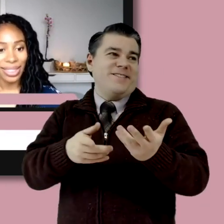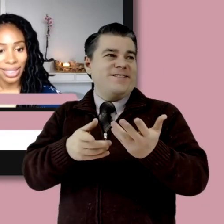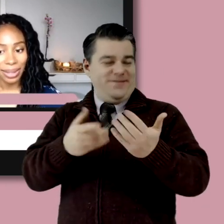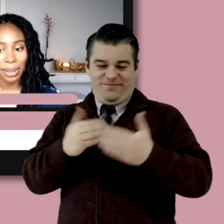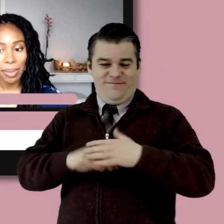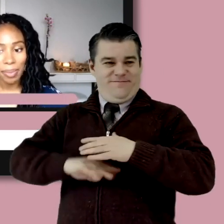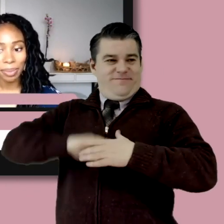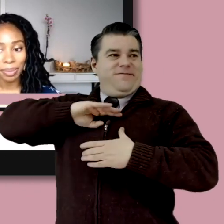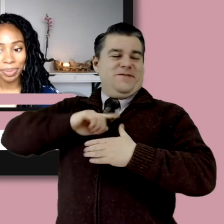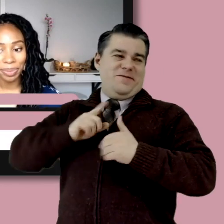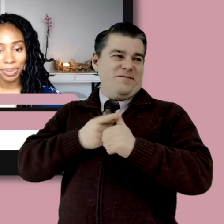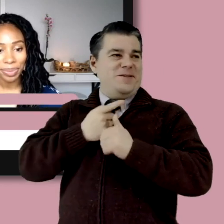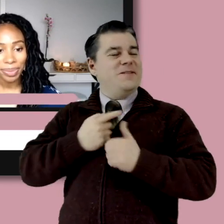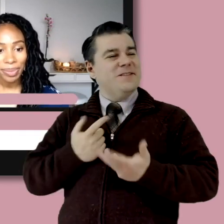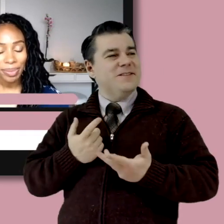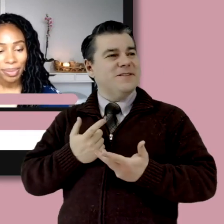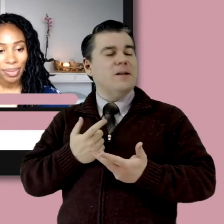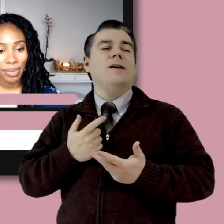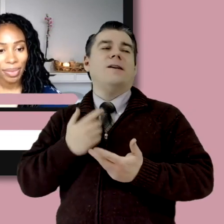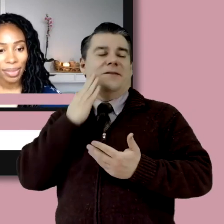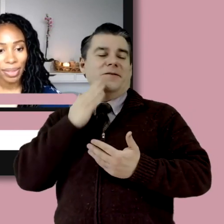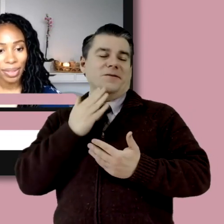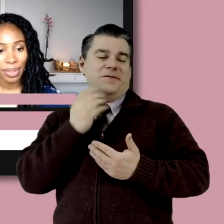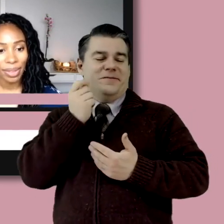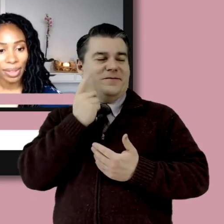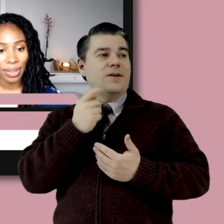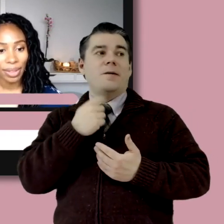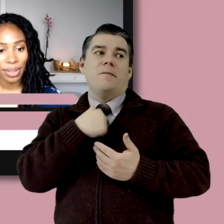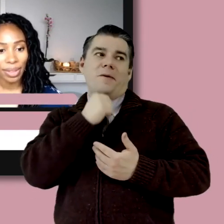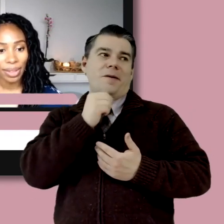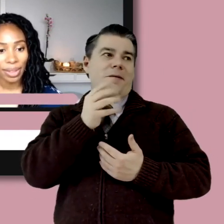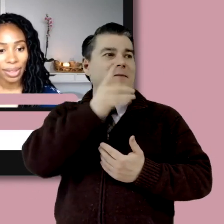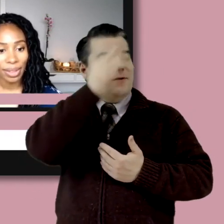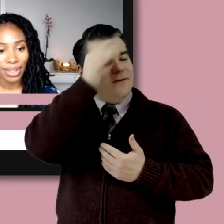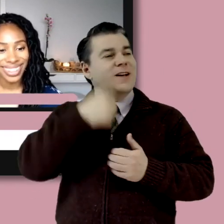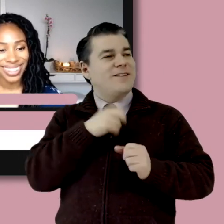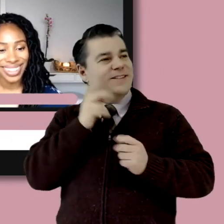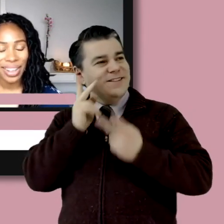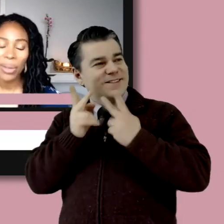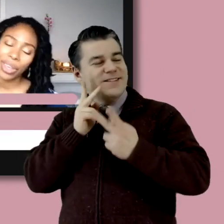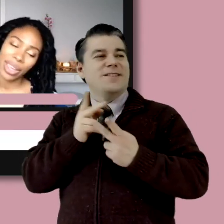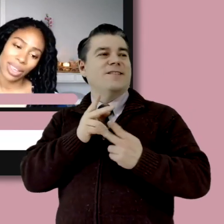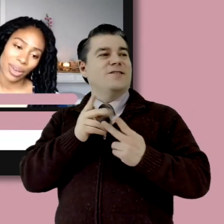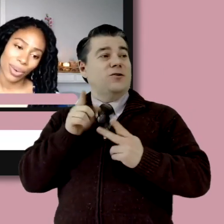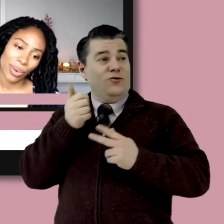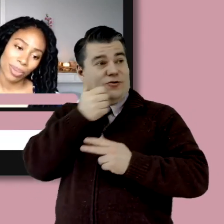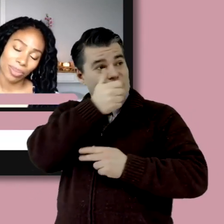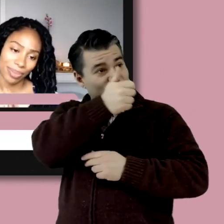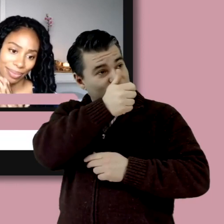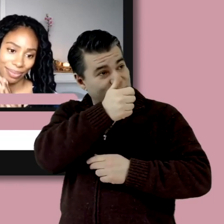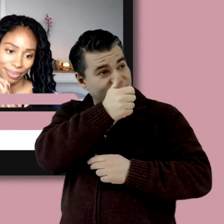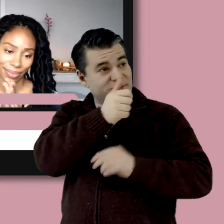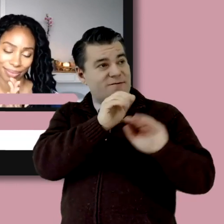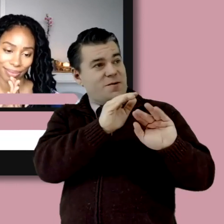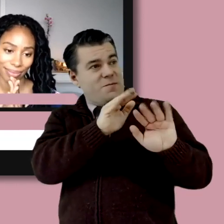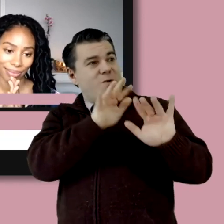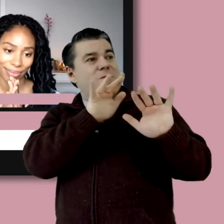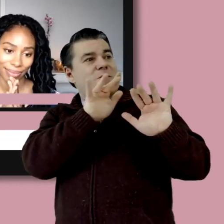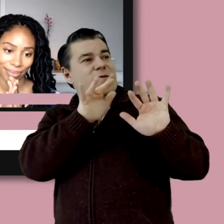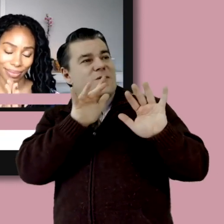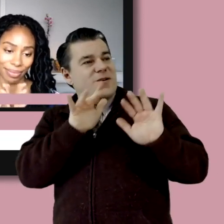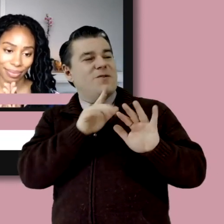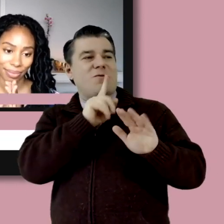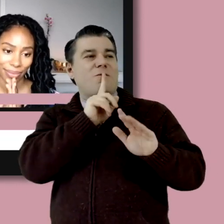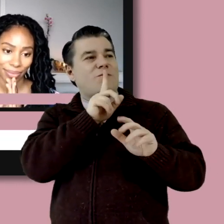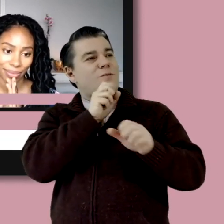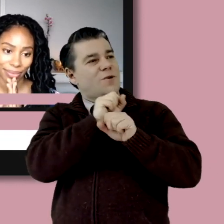And even if I'm not a parent, I can see, so it radiates from you as a person that you've worked really hard